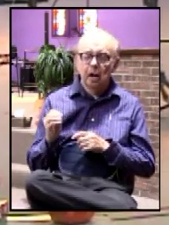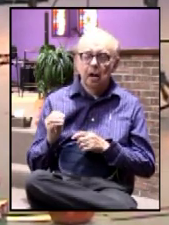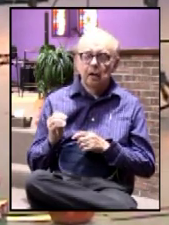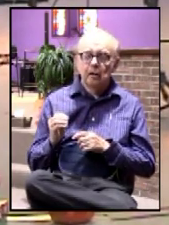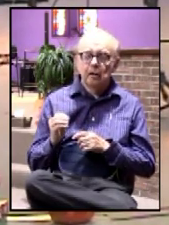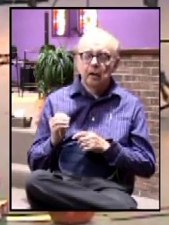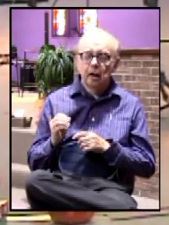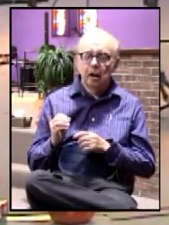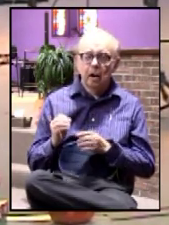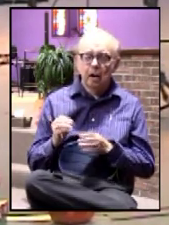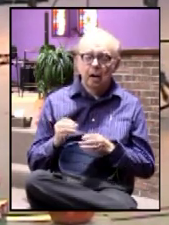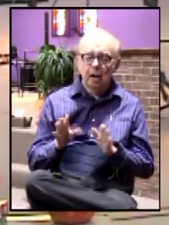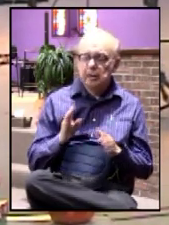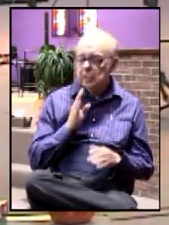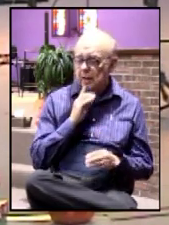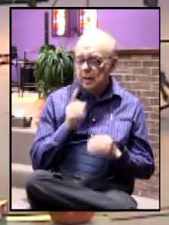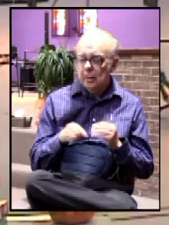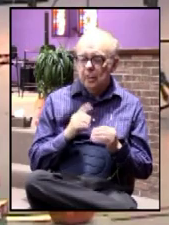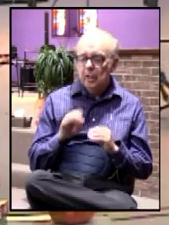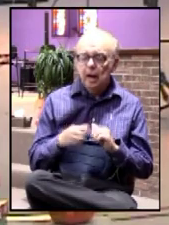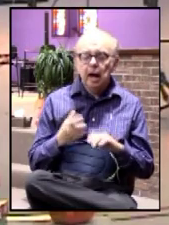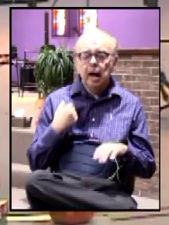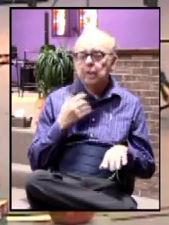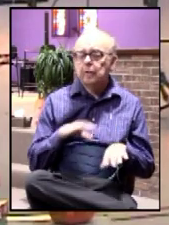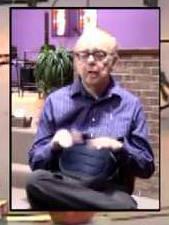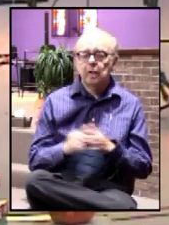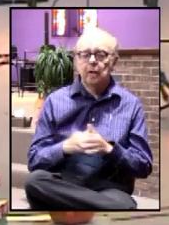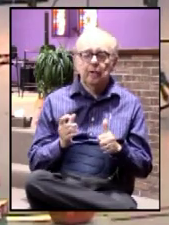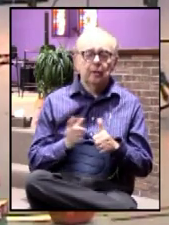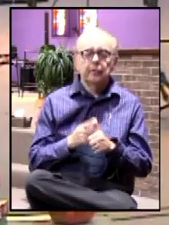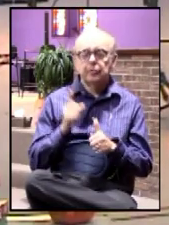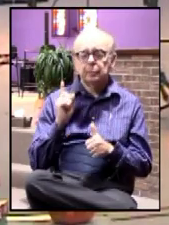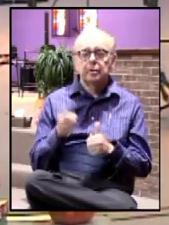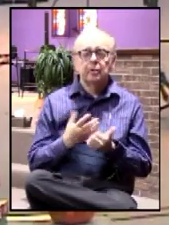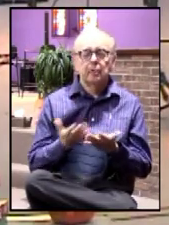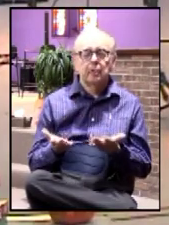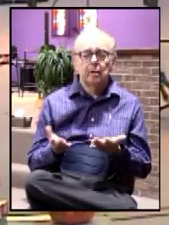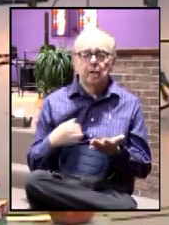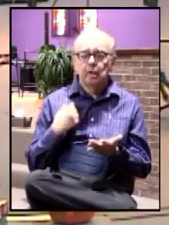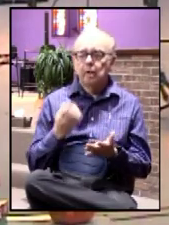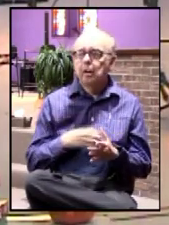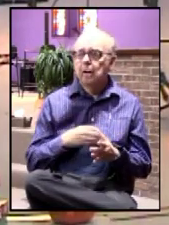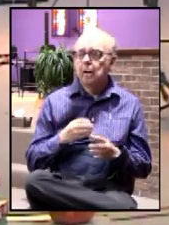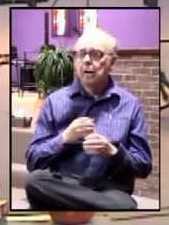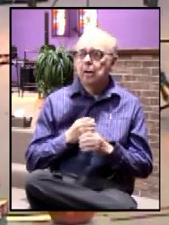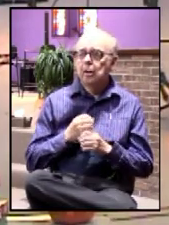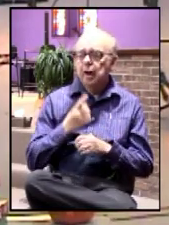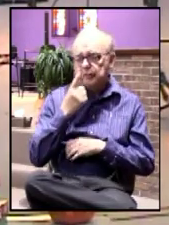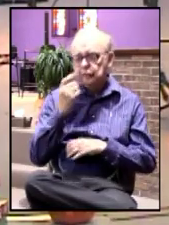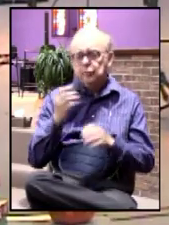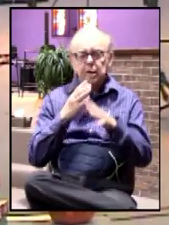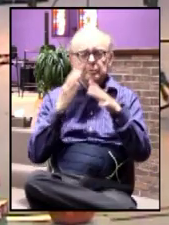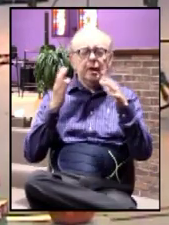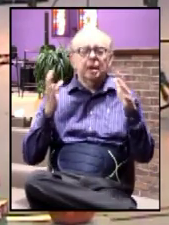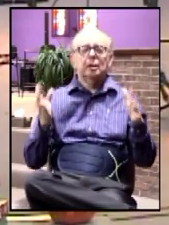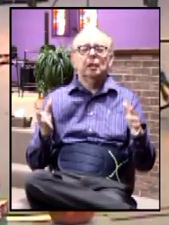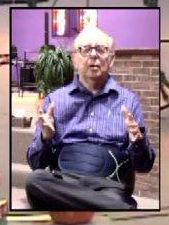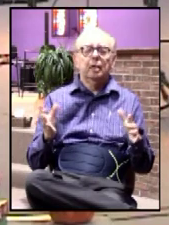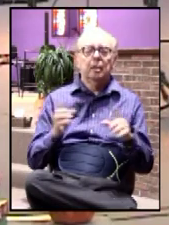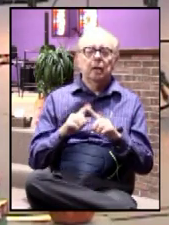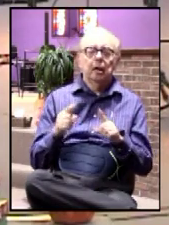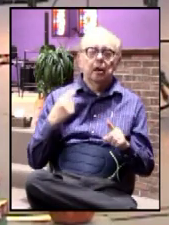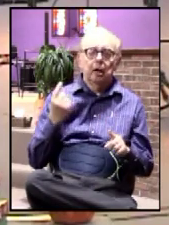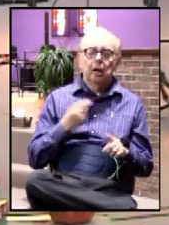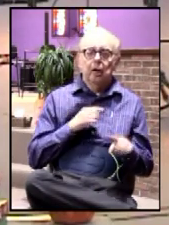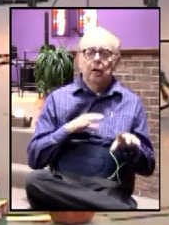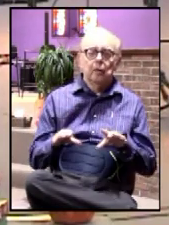So, let's talk about how do we do this. The first one is we've got to dream big,